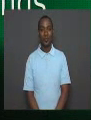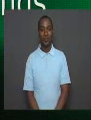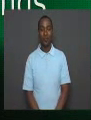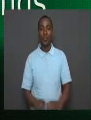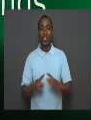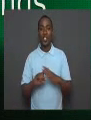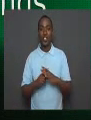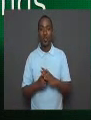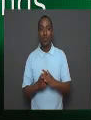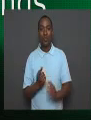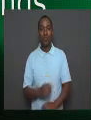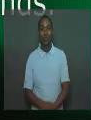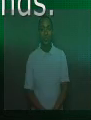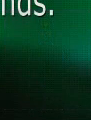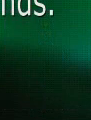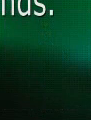Begin.